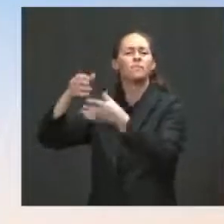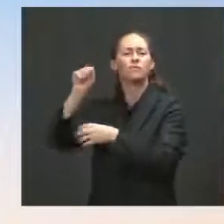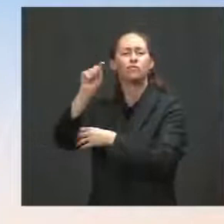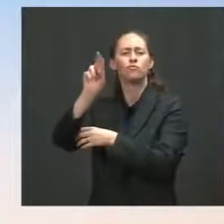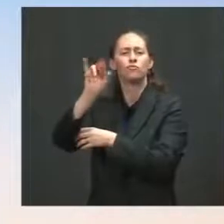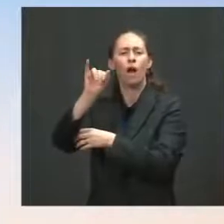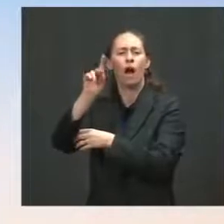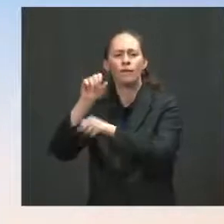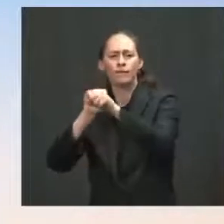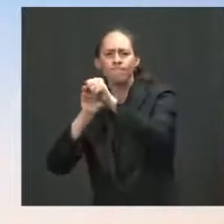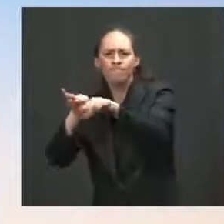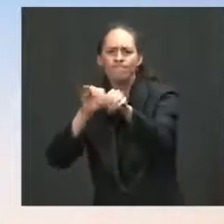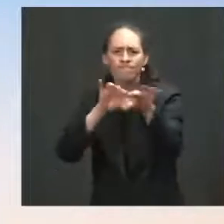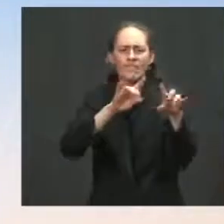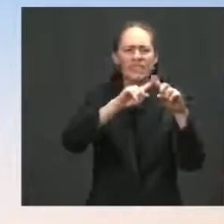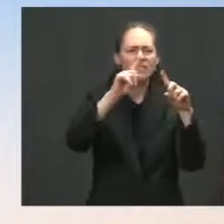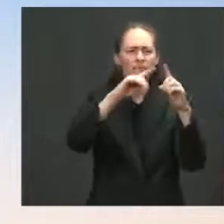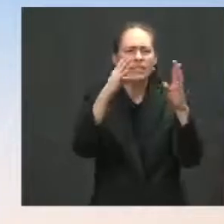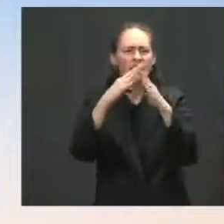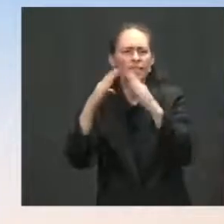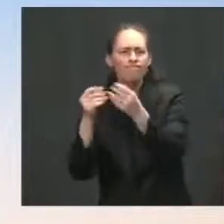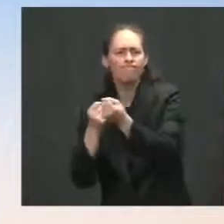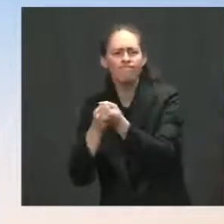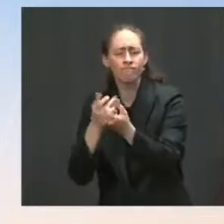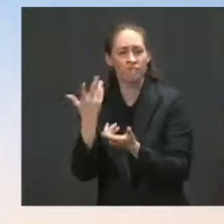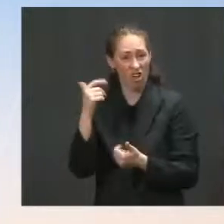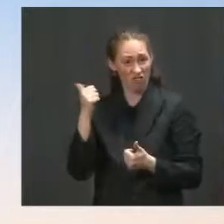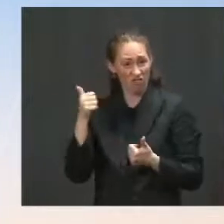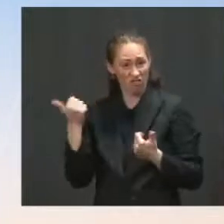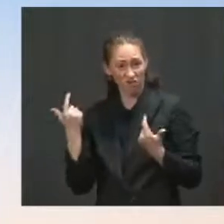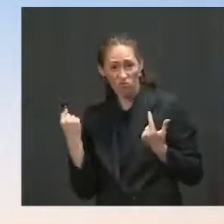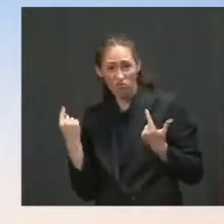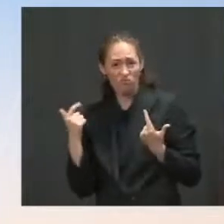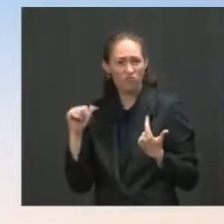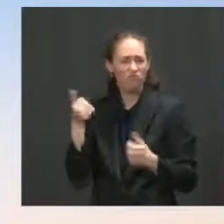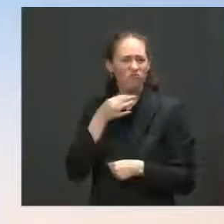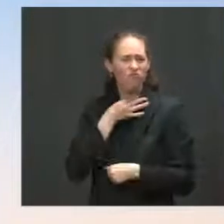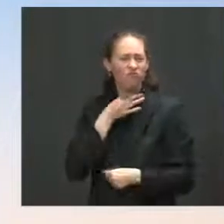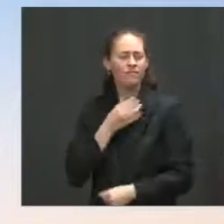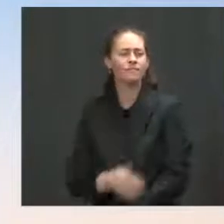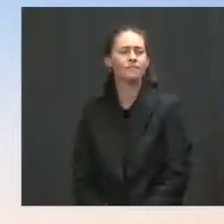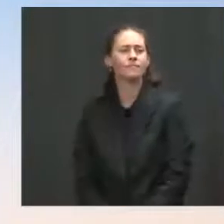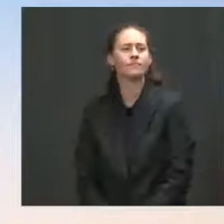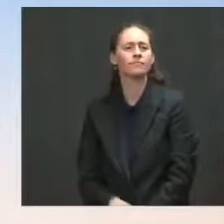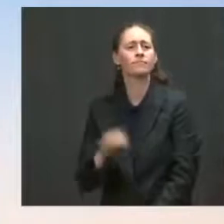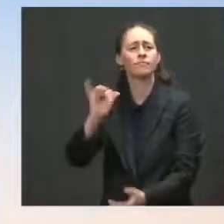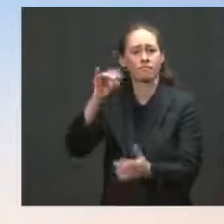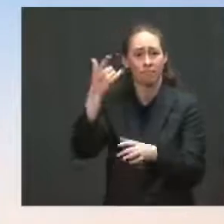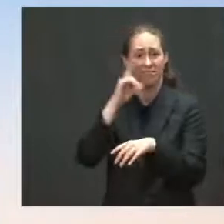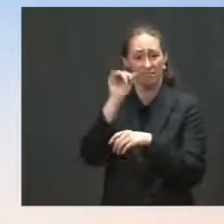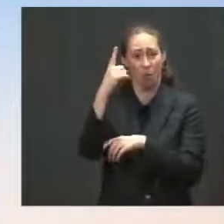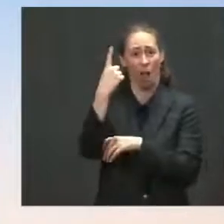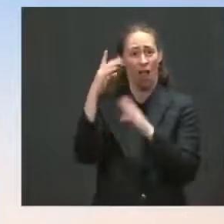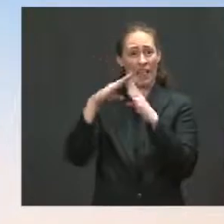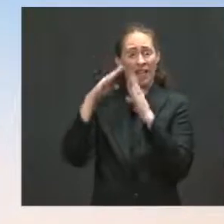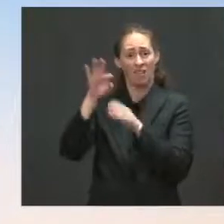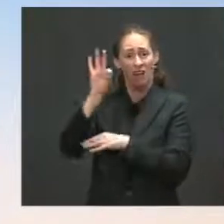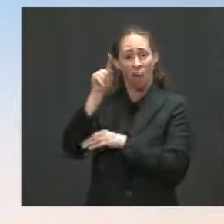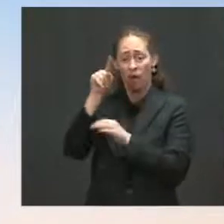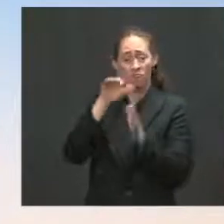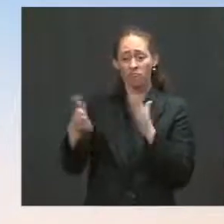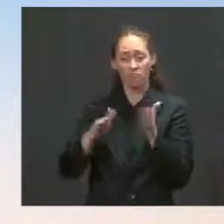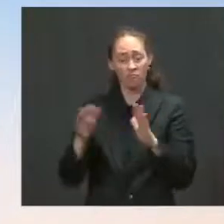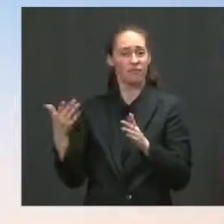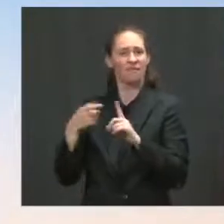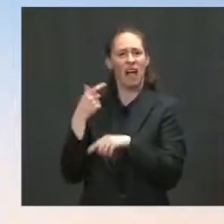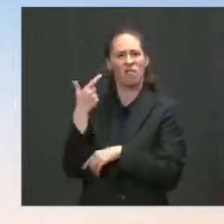any plans to expand that? Kansas City, for example, has had 91 homicides this year, most of them gun-related. And how do these DOJ